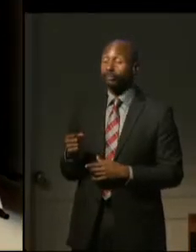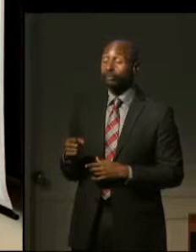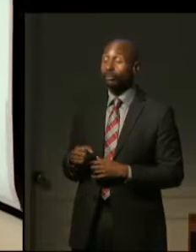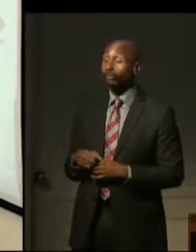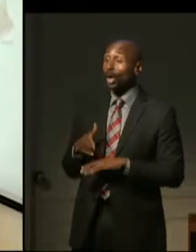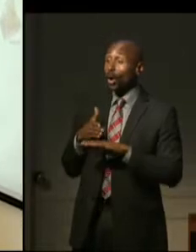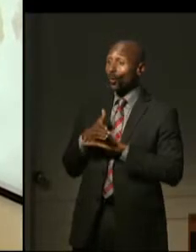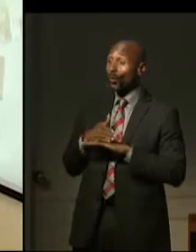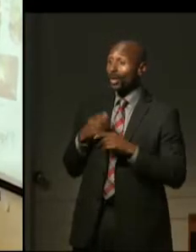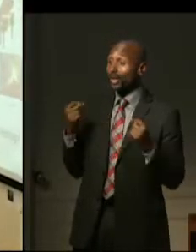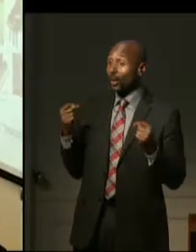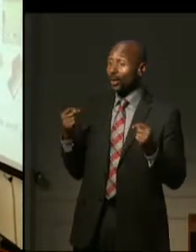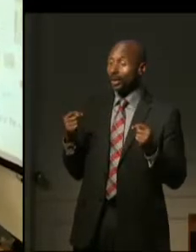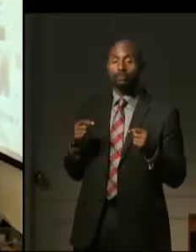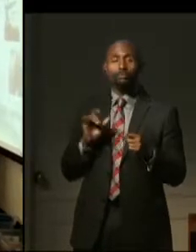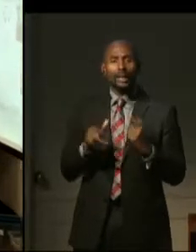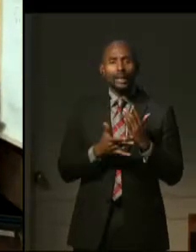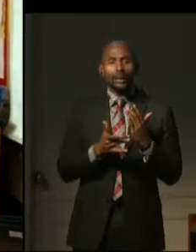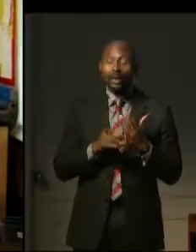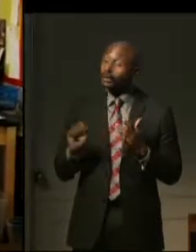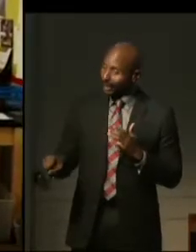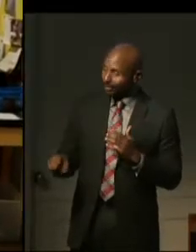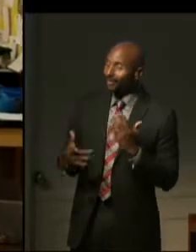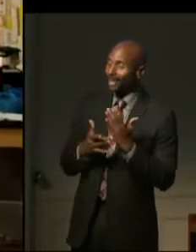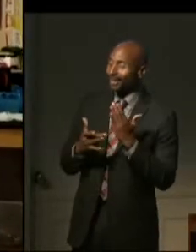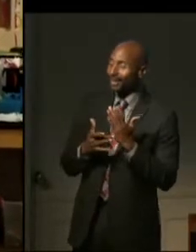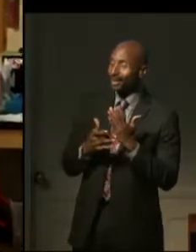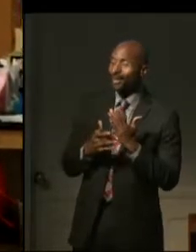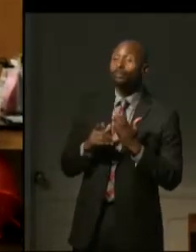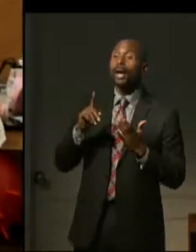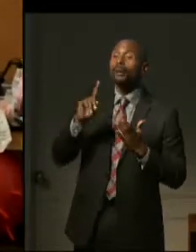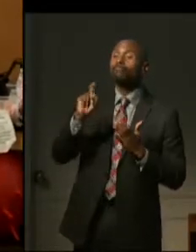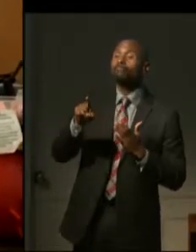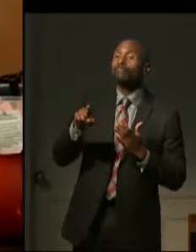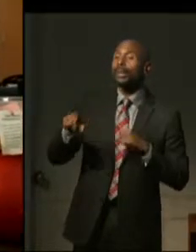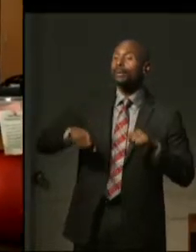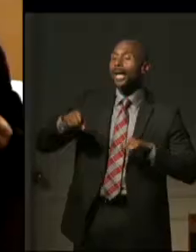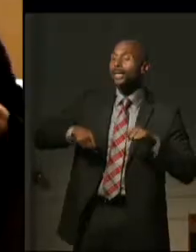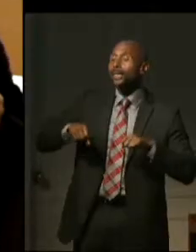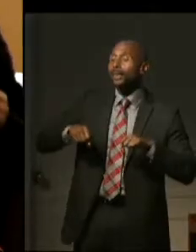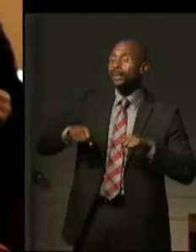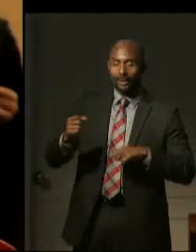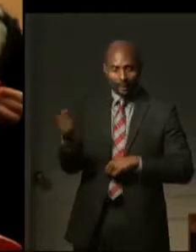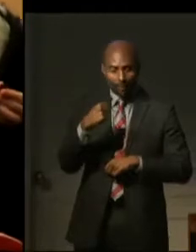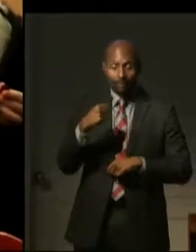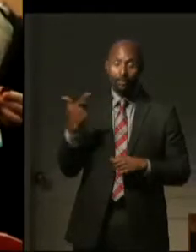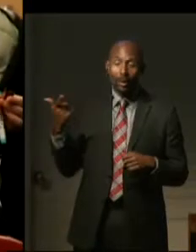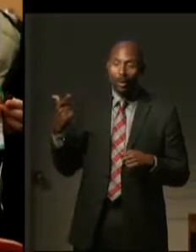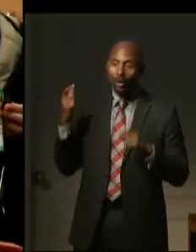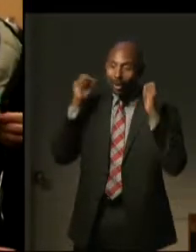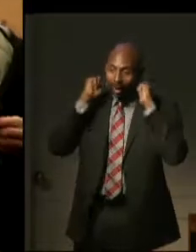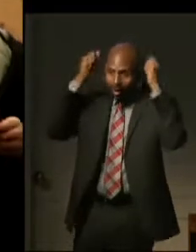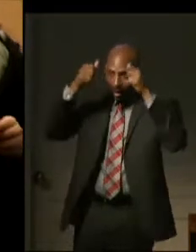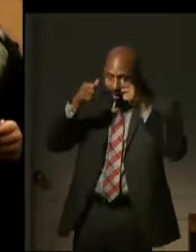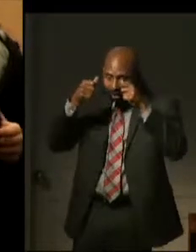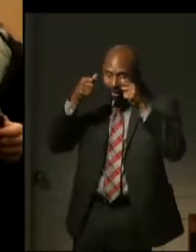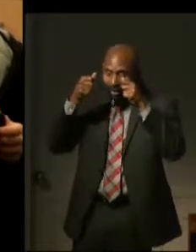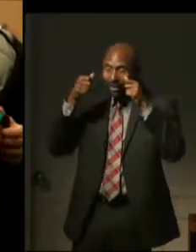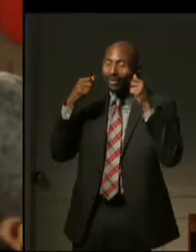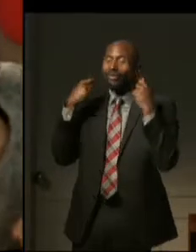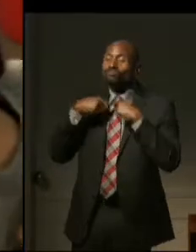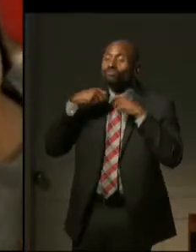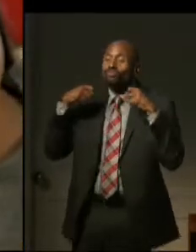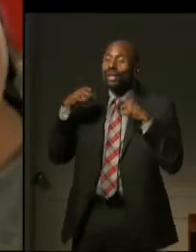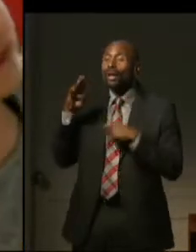Wooden toy is technology. Great. How about the bike? Yes. How about a bonnet? Yes.